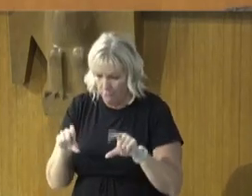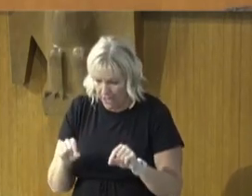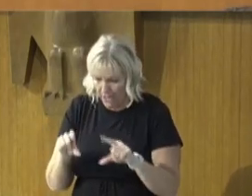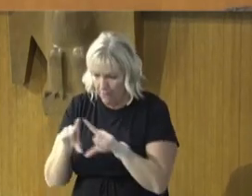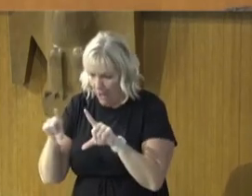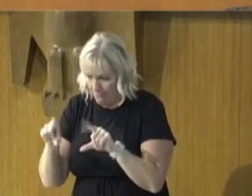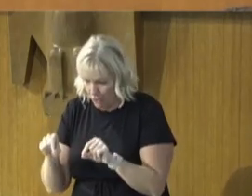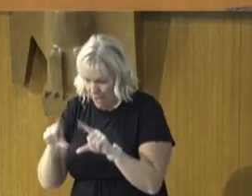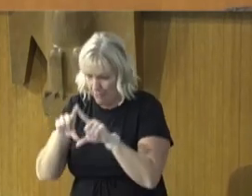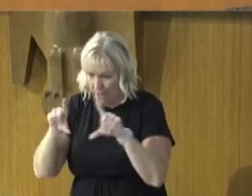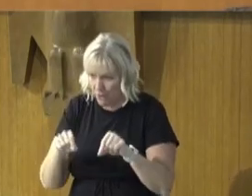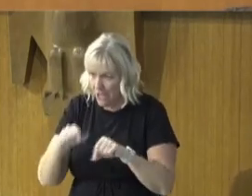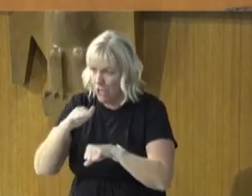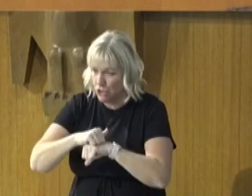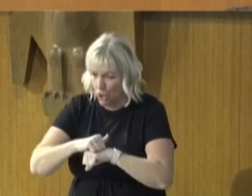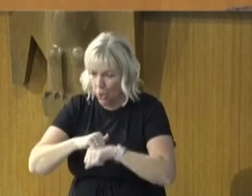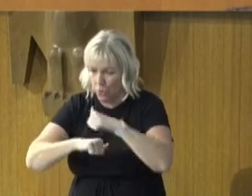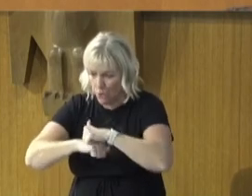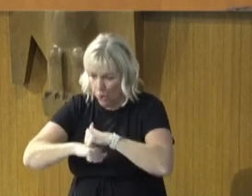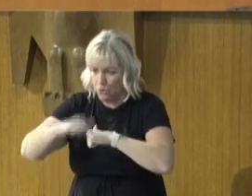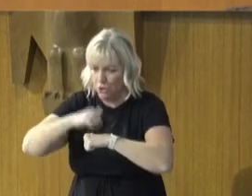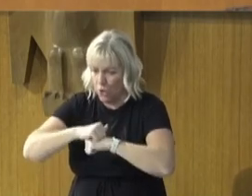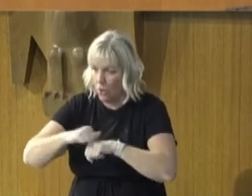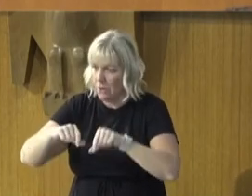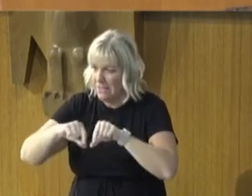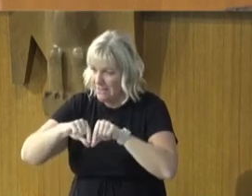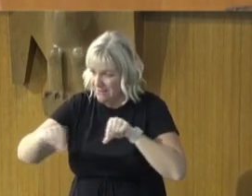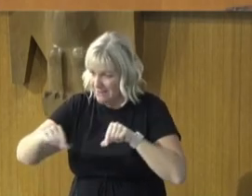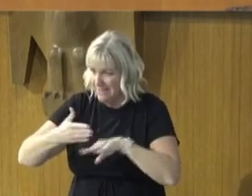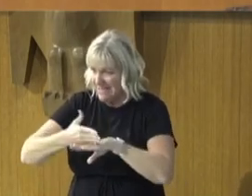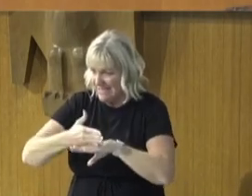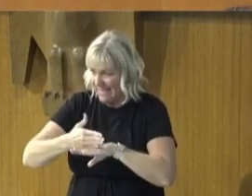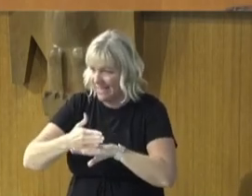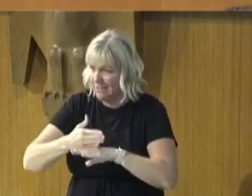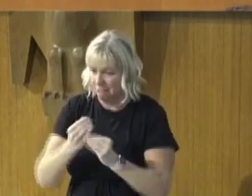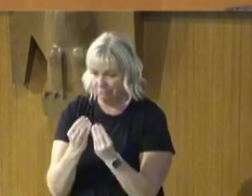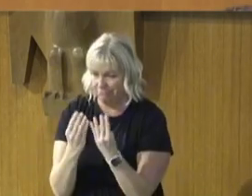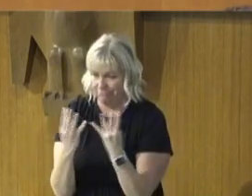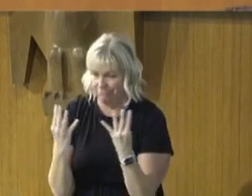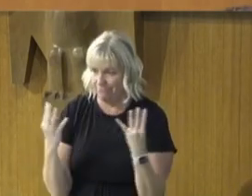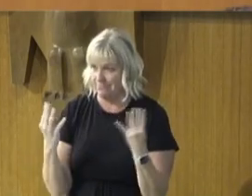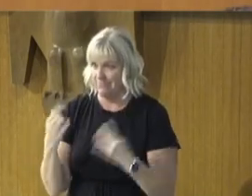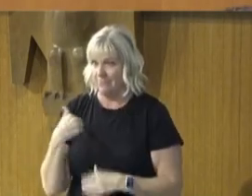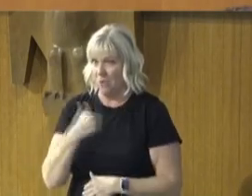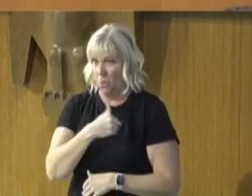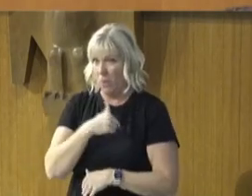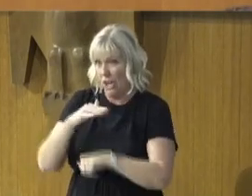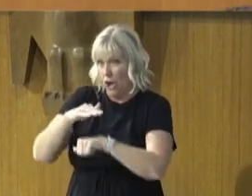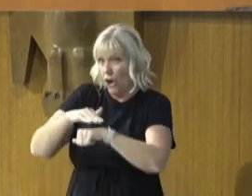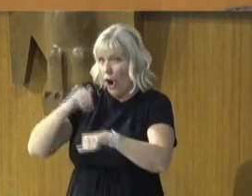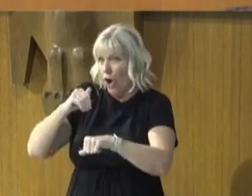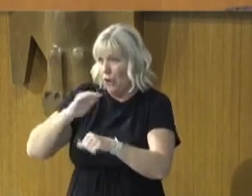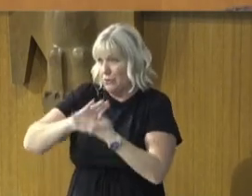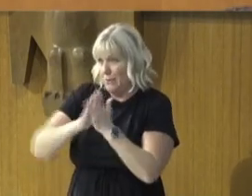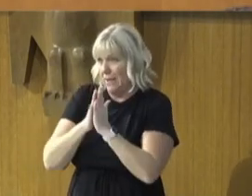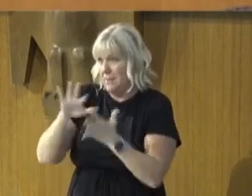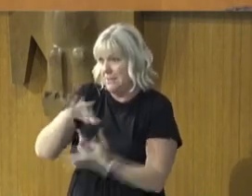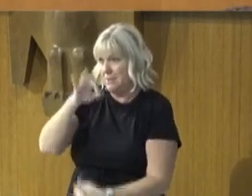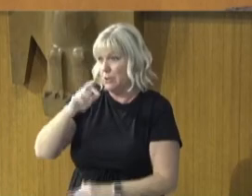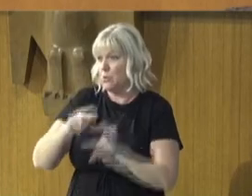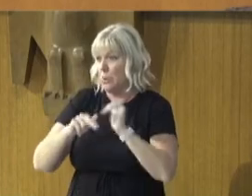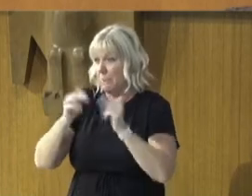stone by stone, stick by stick. We are called to be spiritual builders, church.